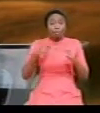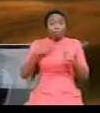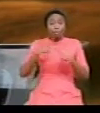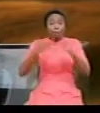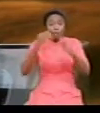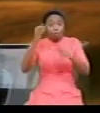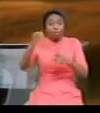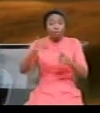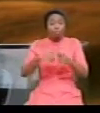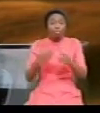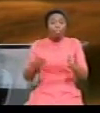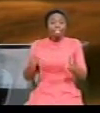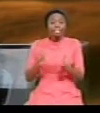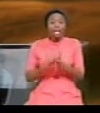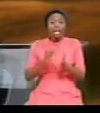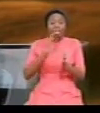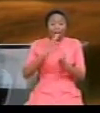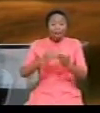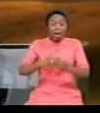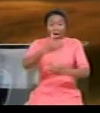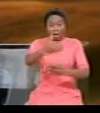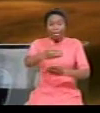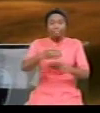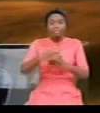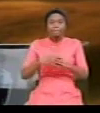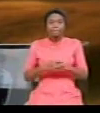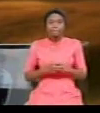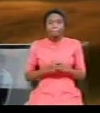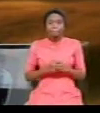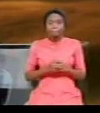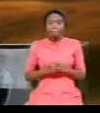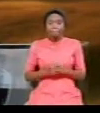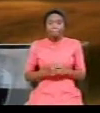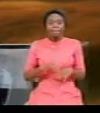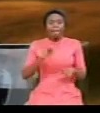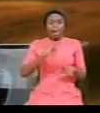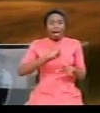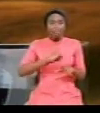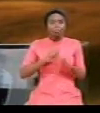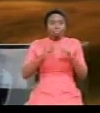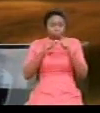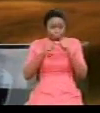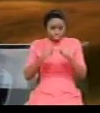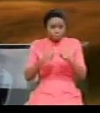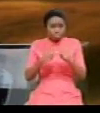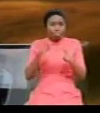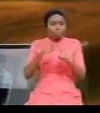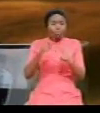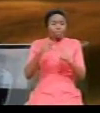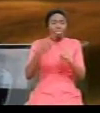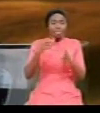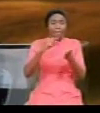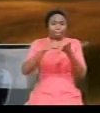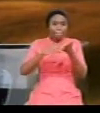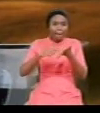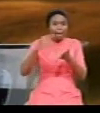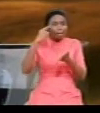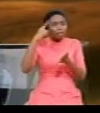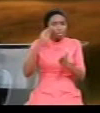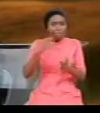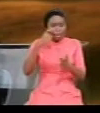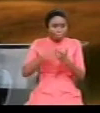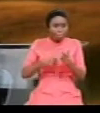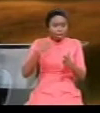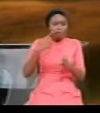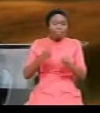forward to things that are still ahead. I press toward the mark for the prize of